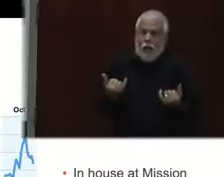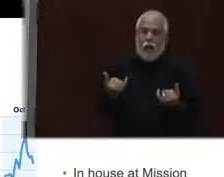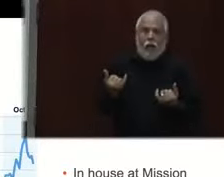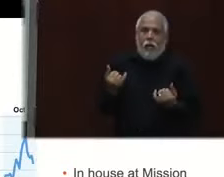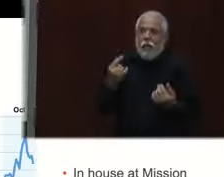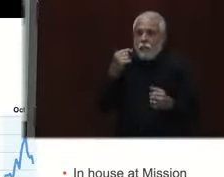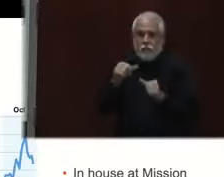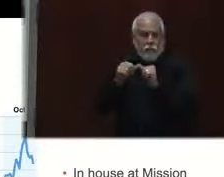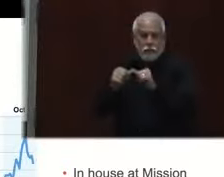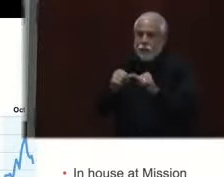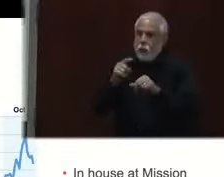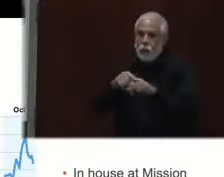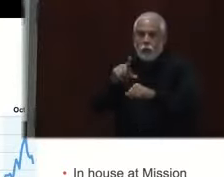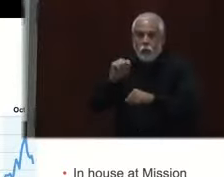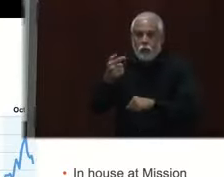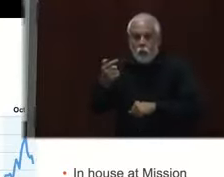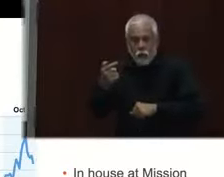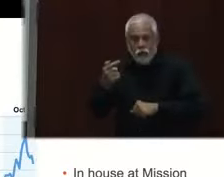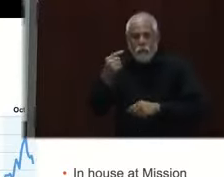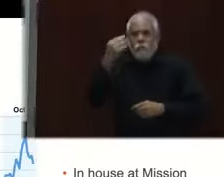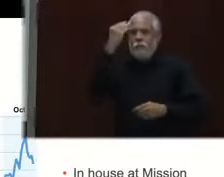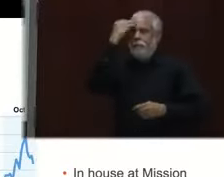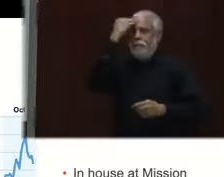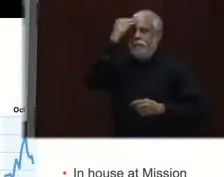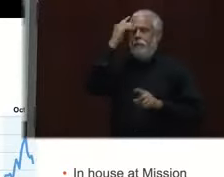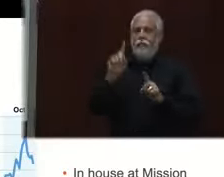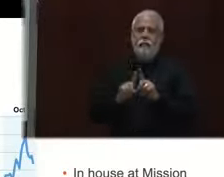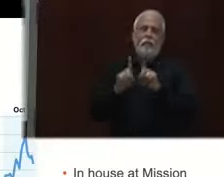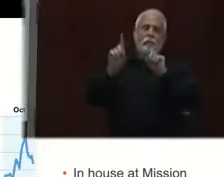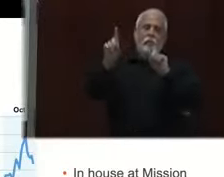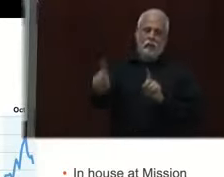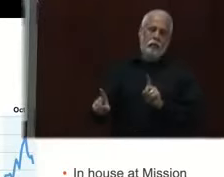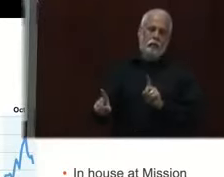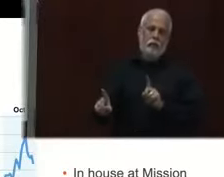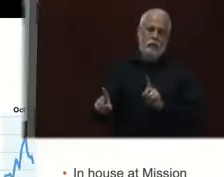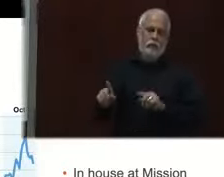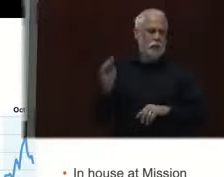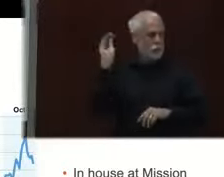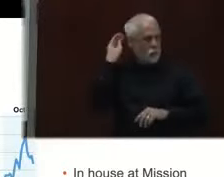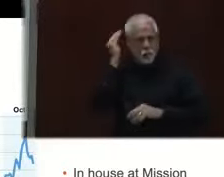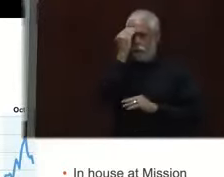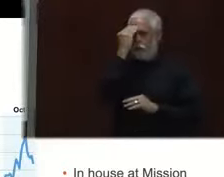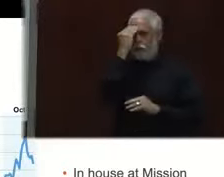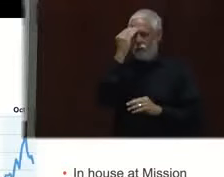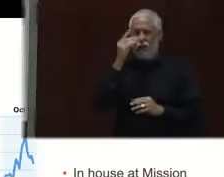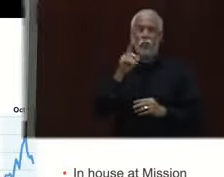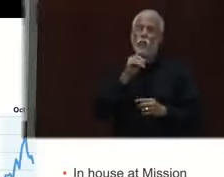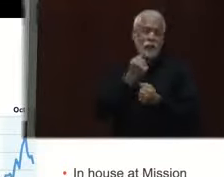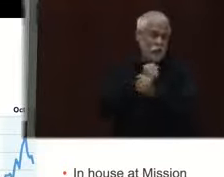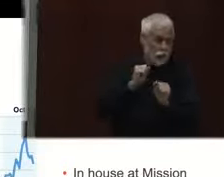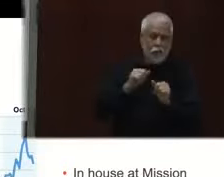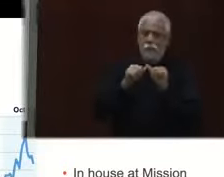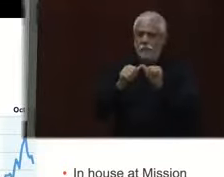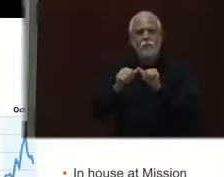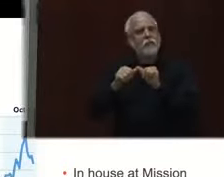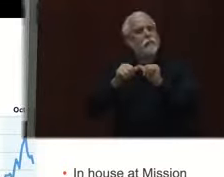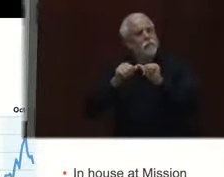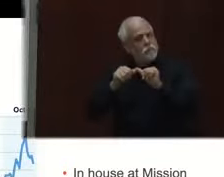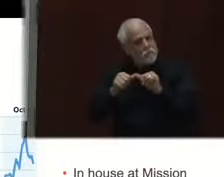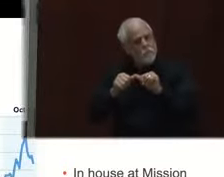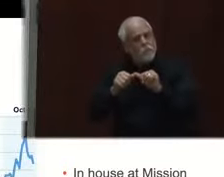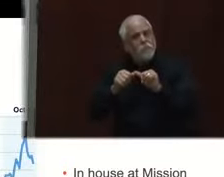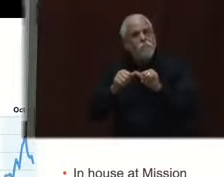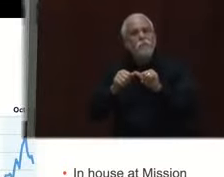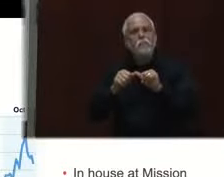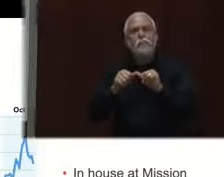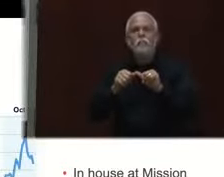into next year is to be mindful of social distancing. I think we can do that safely and effectively and still move